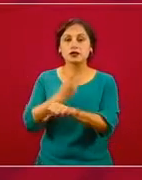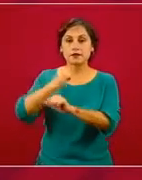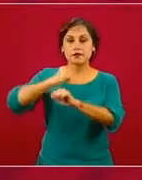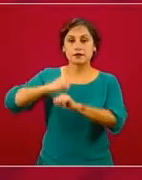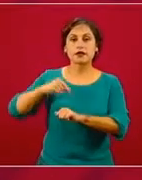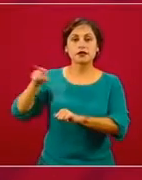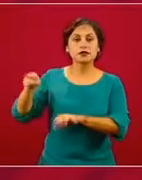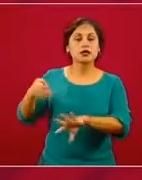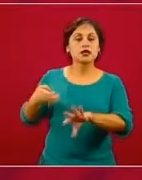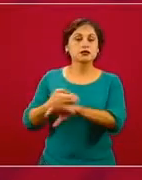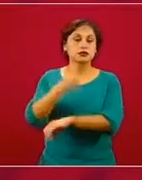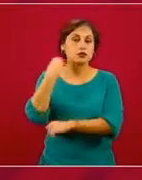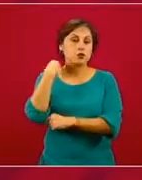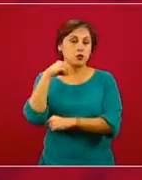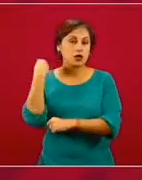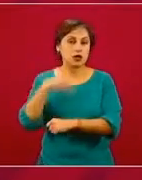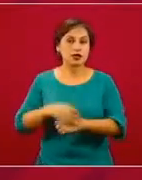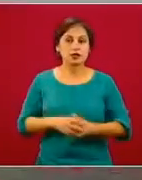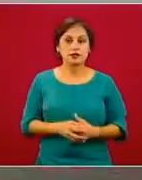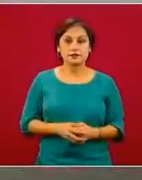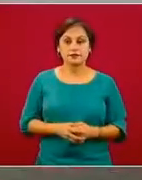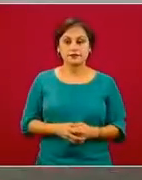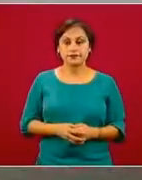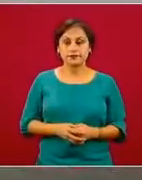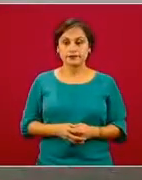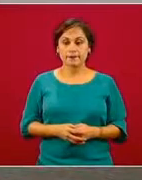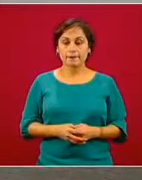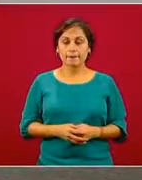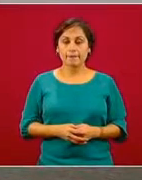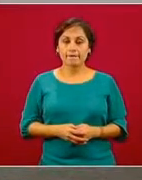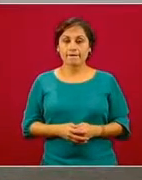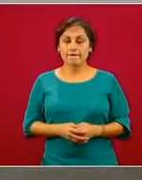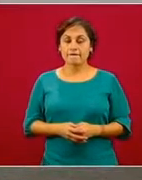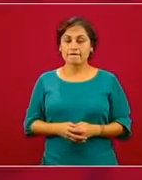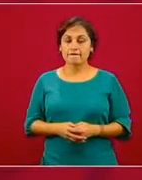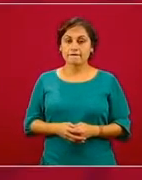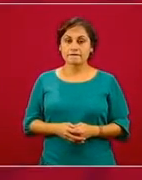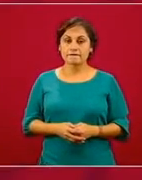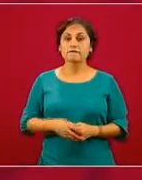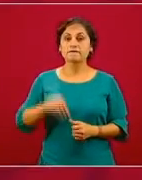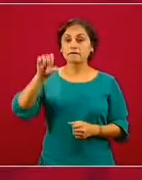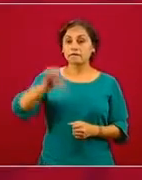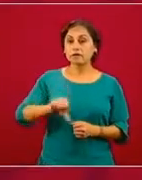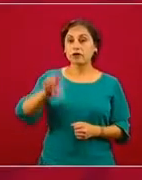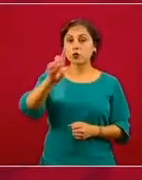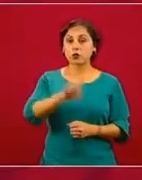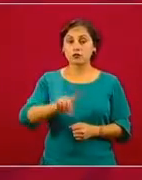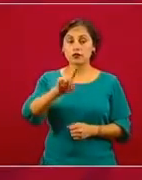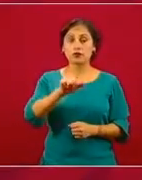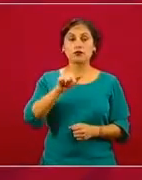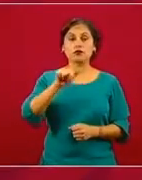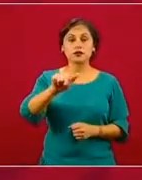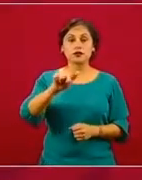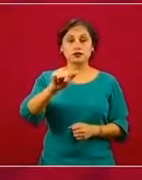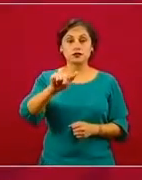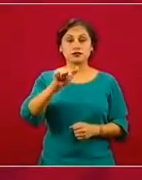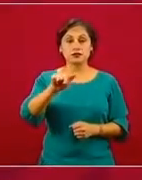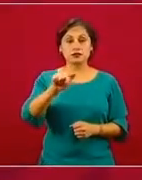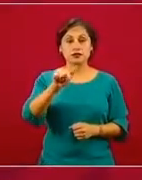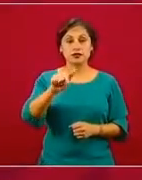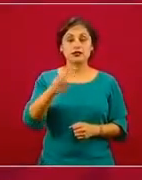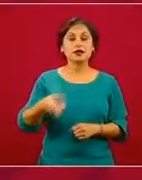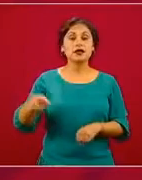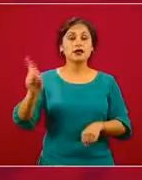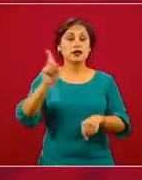gonna, of course, communicate with the authorities in Oaxaca. And please, I